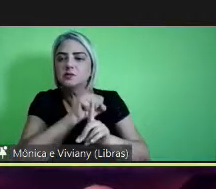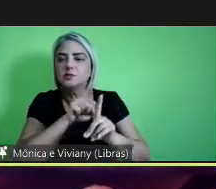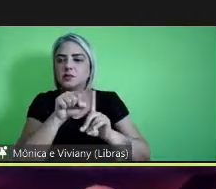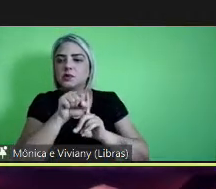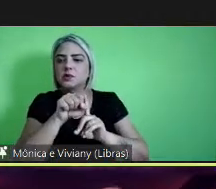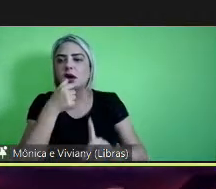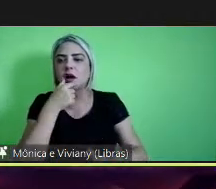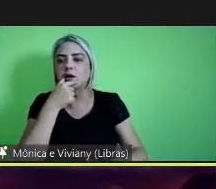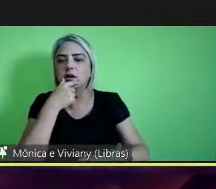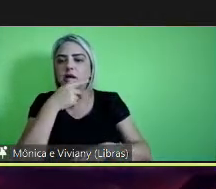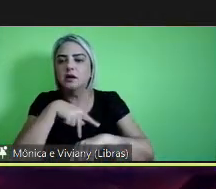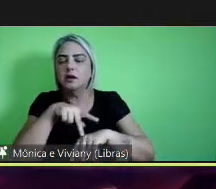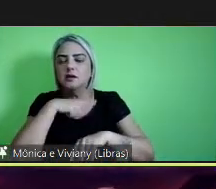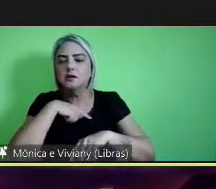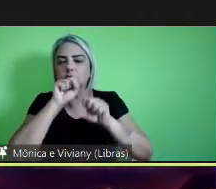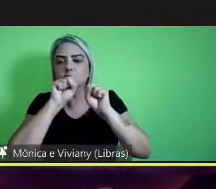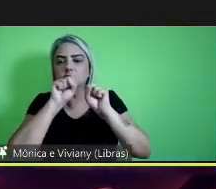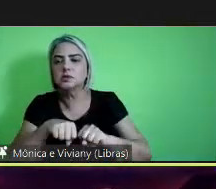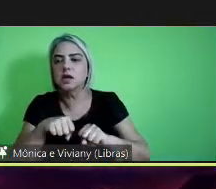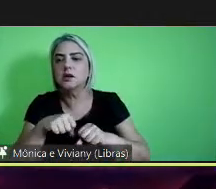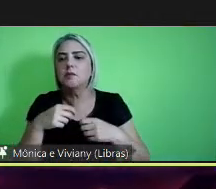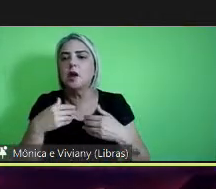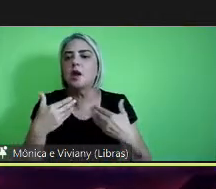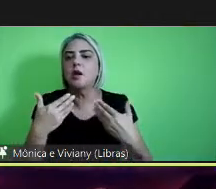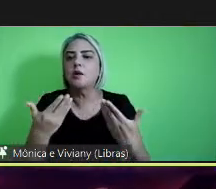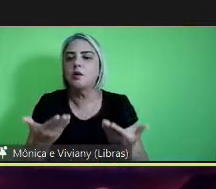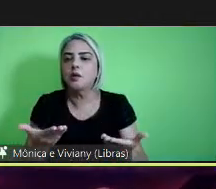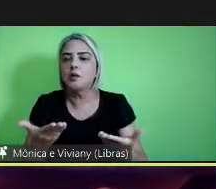whereby practitioners can prescribe